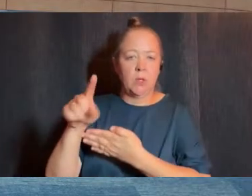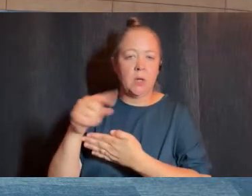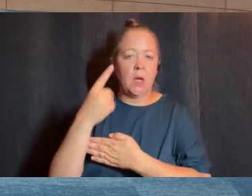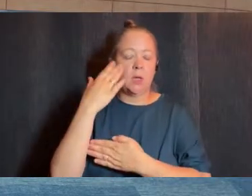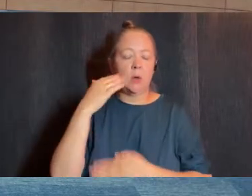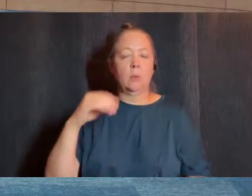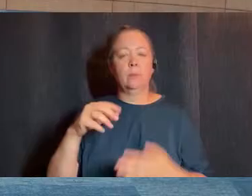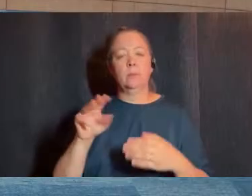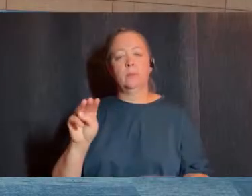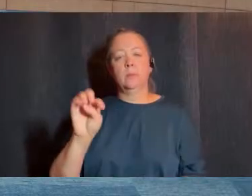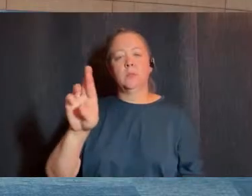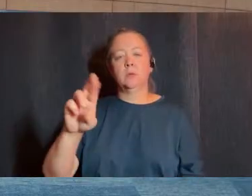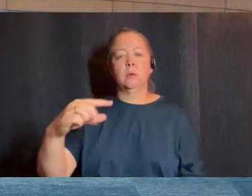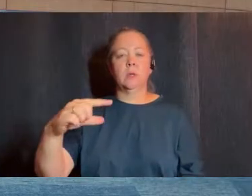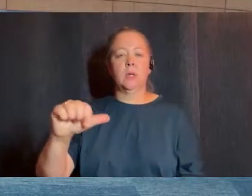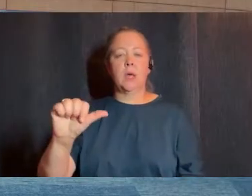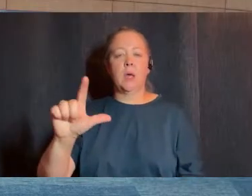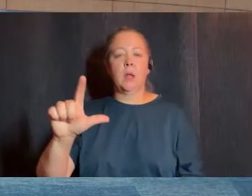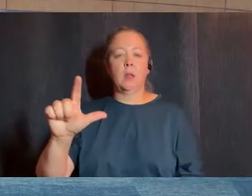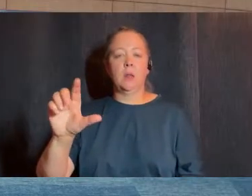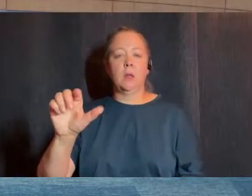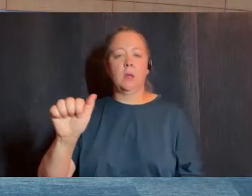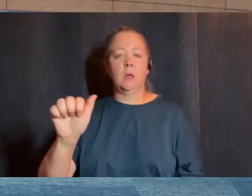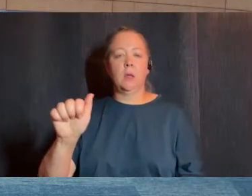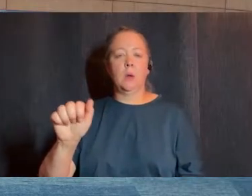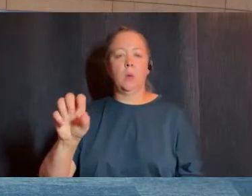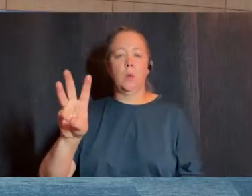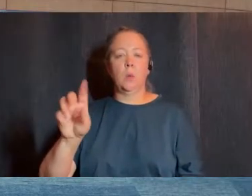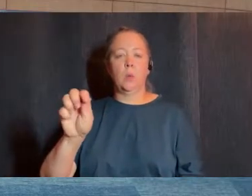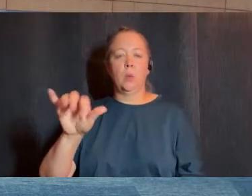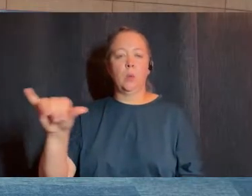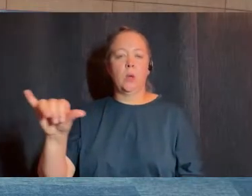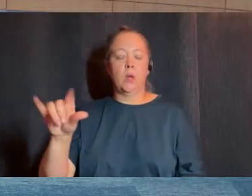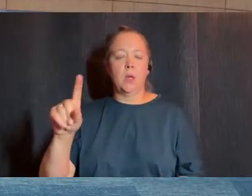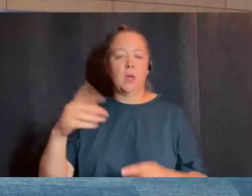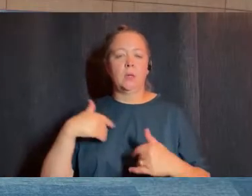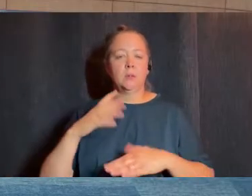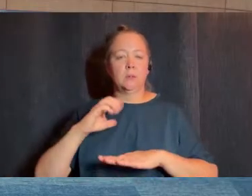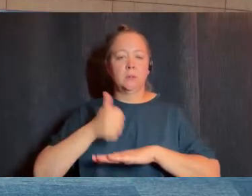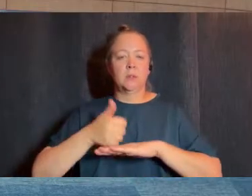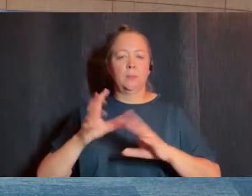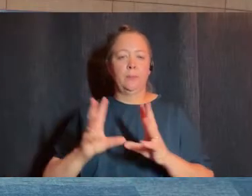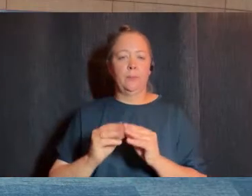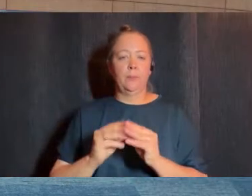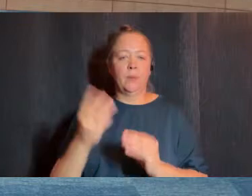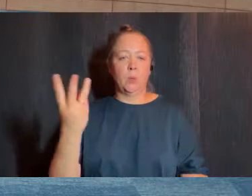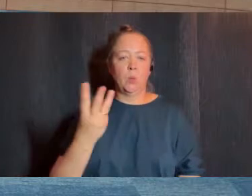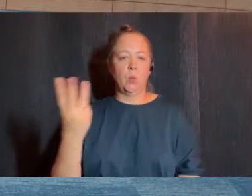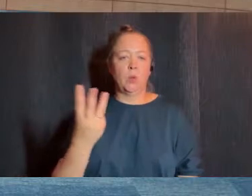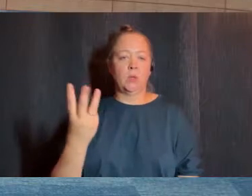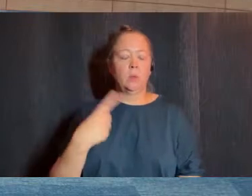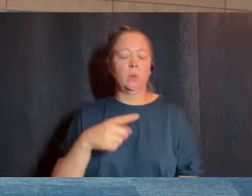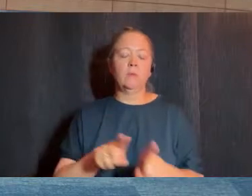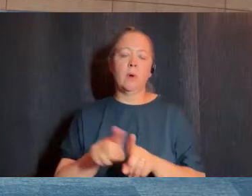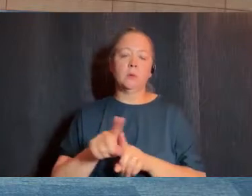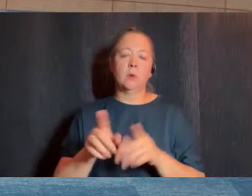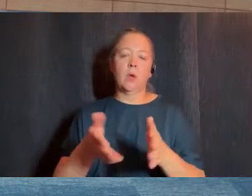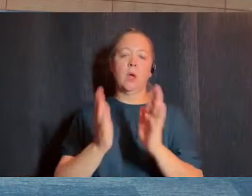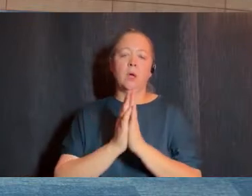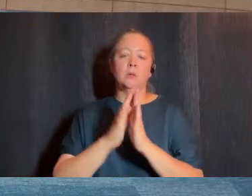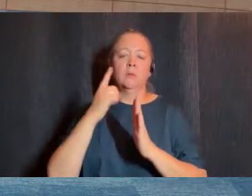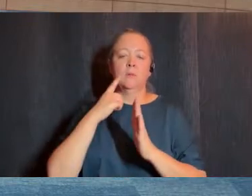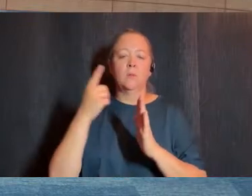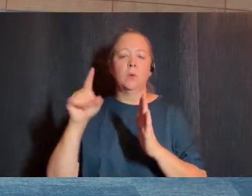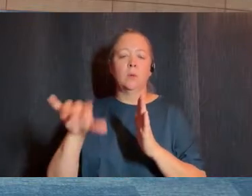contractor on Wednesday, and we've set that, also asking for that schedule to be provided by that date as well. I don't know if it